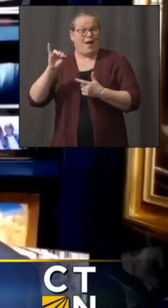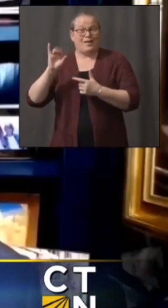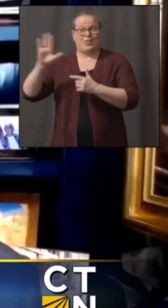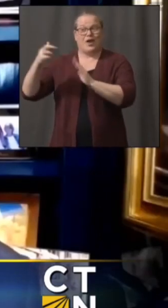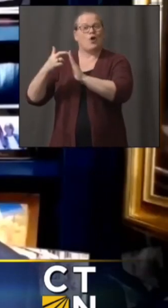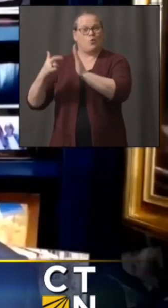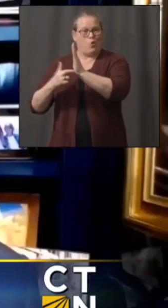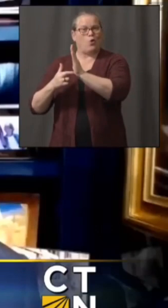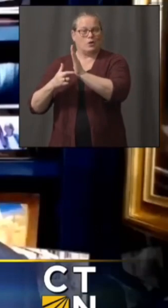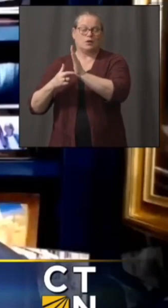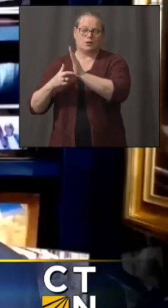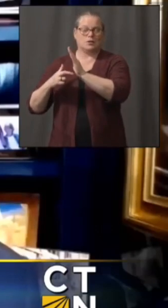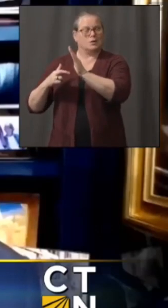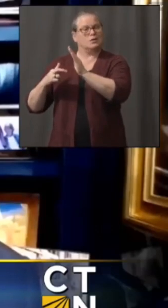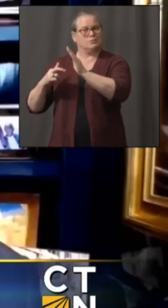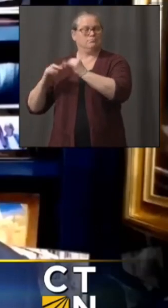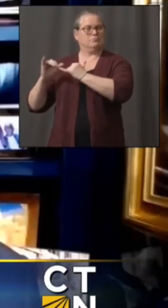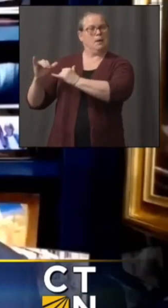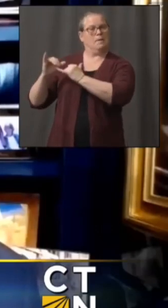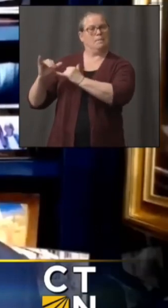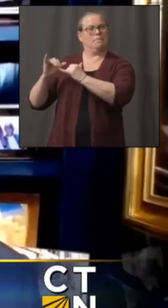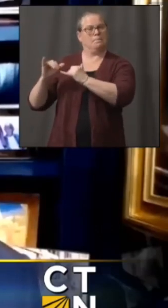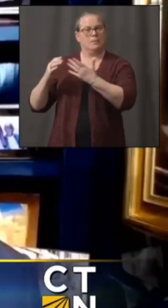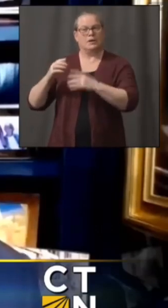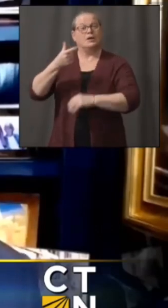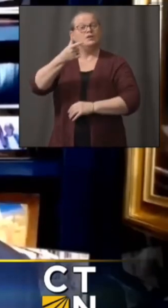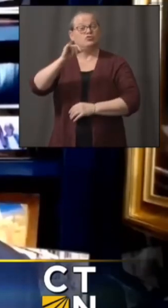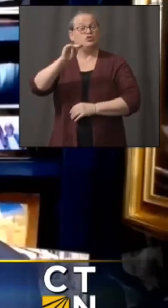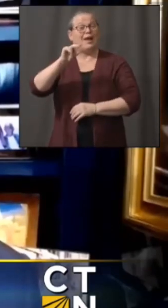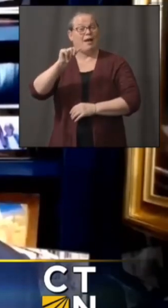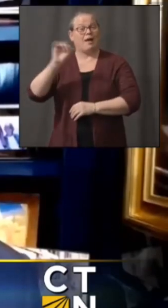and the such. We're in close contact with Gina.